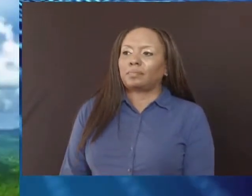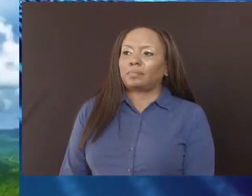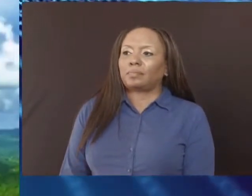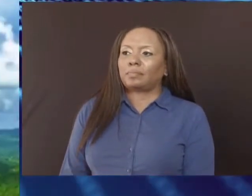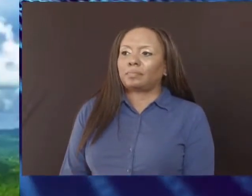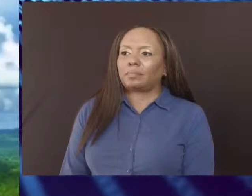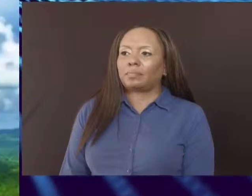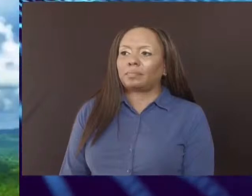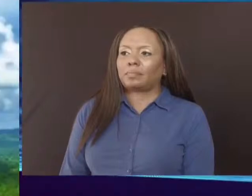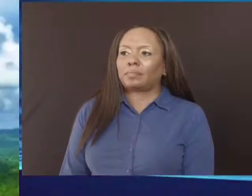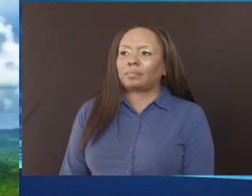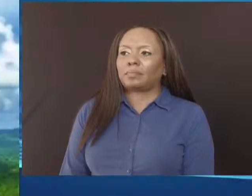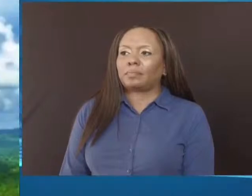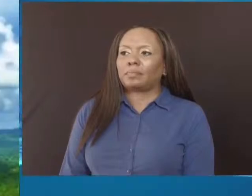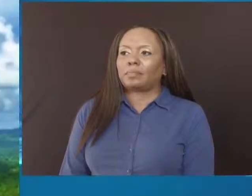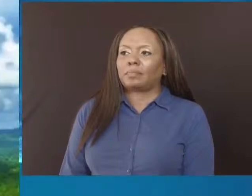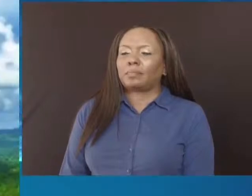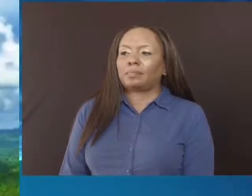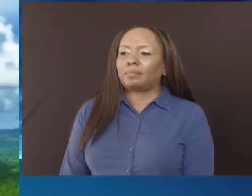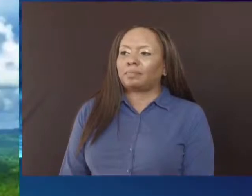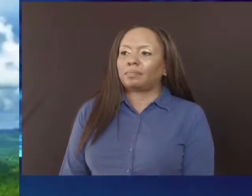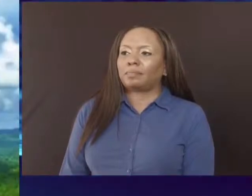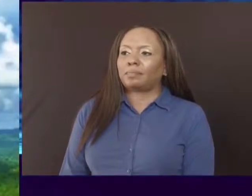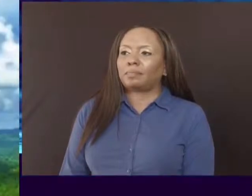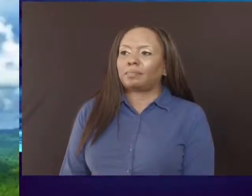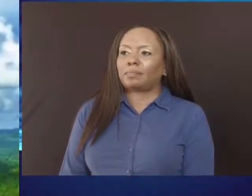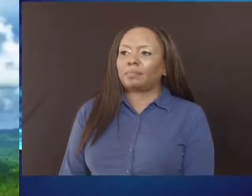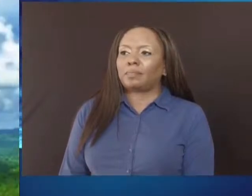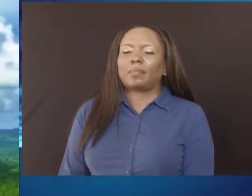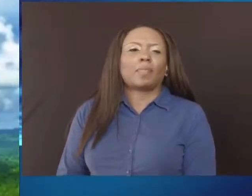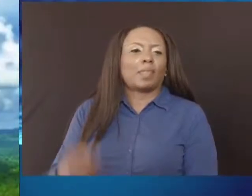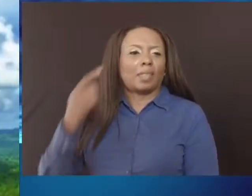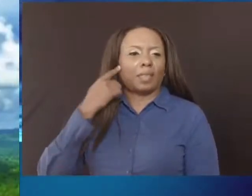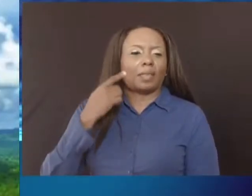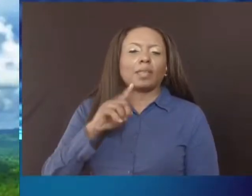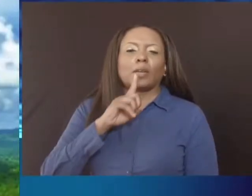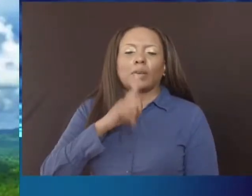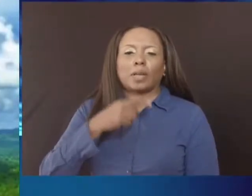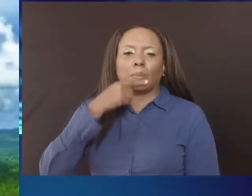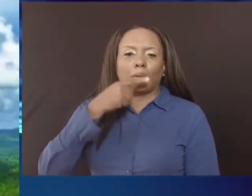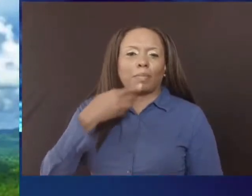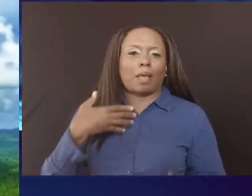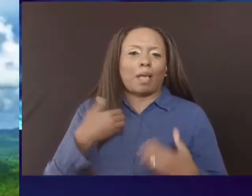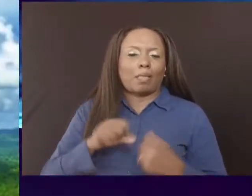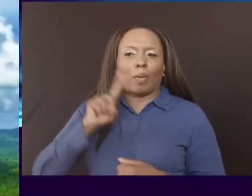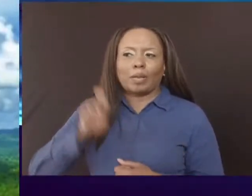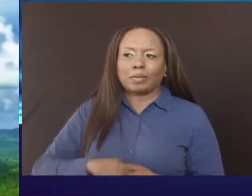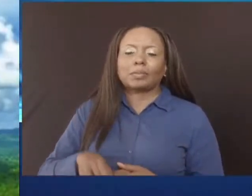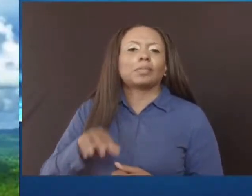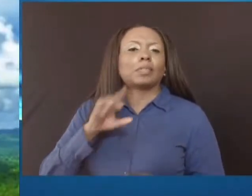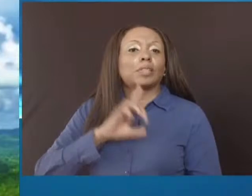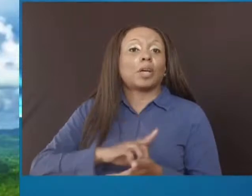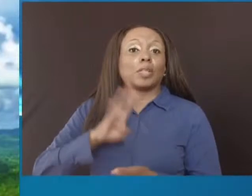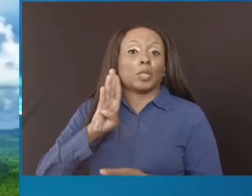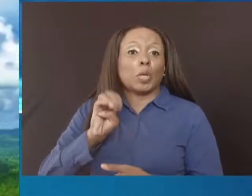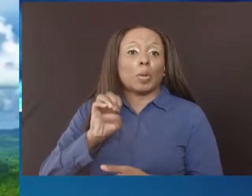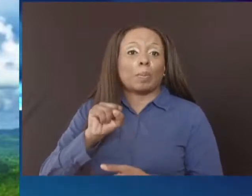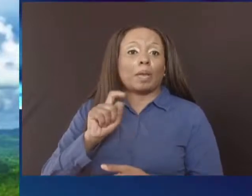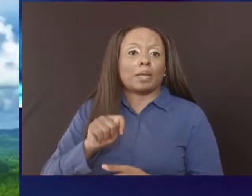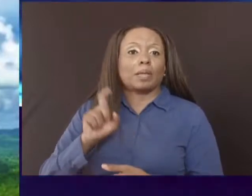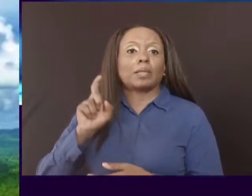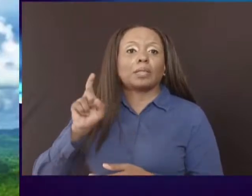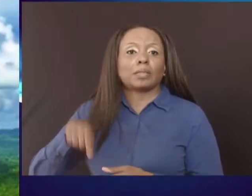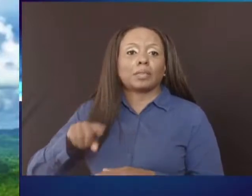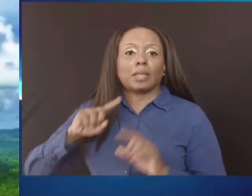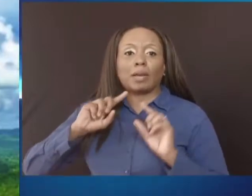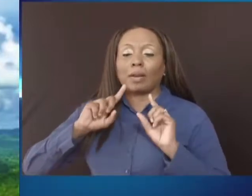I can tell you what they are, but I think that that's more a public health question to Dr. Best. So I think that Dr. Best really should be the correct person